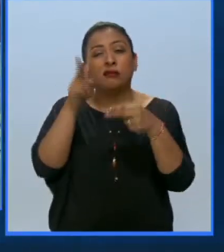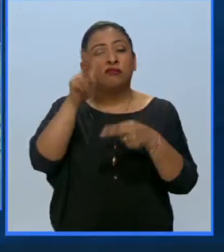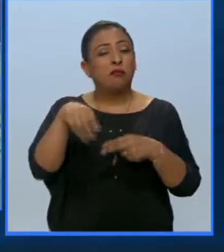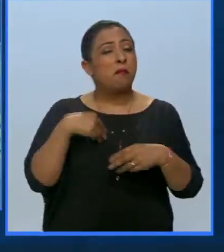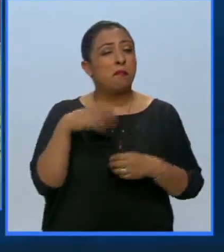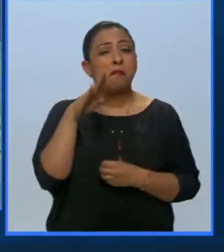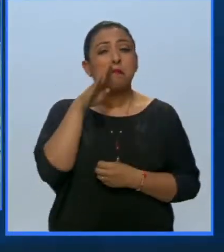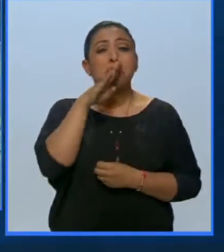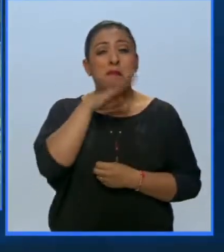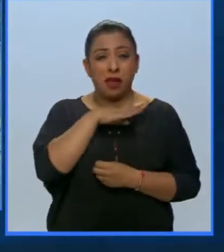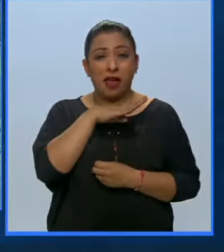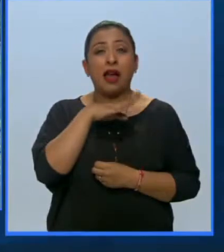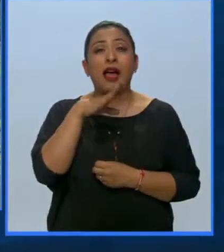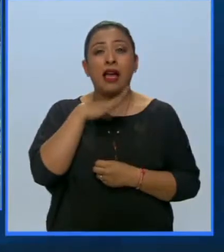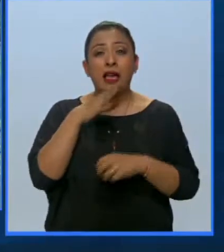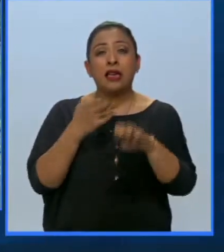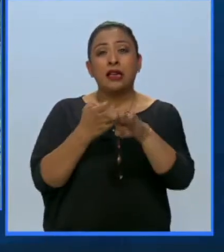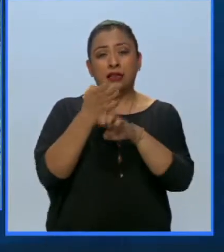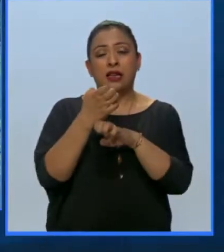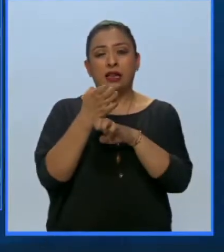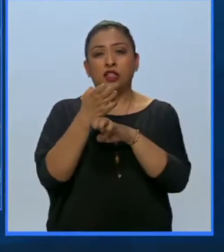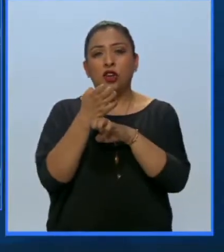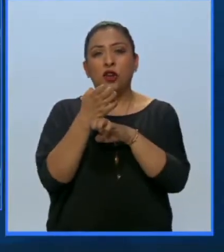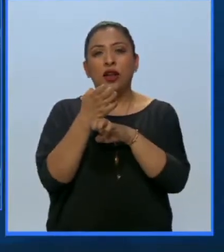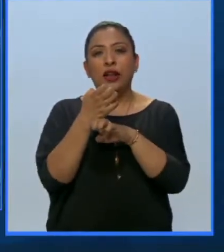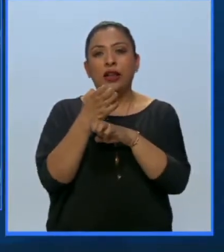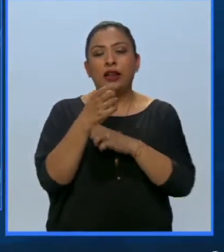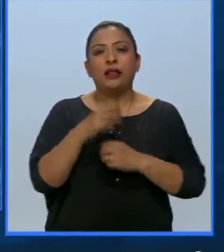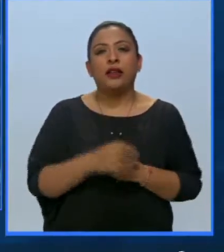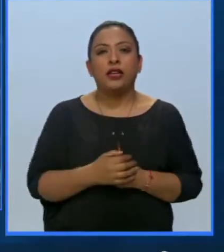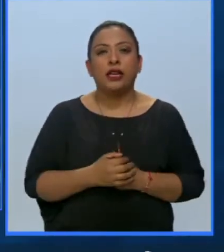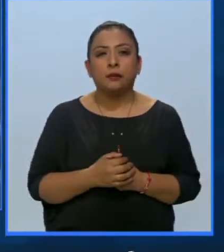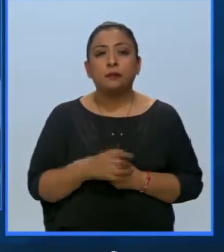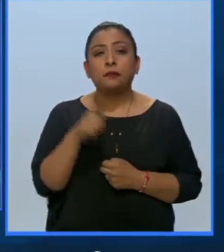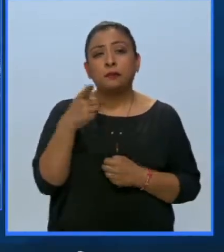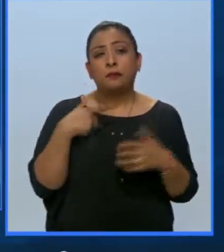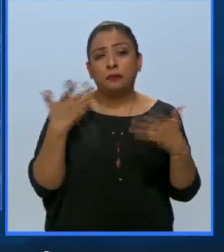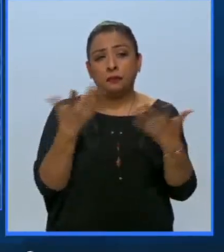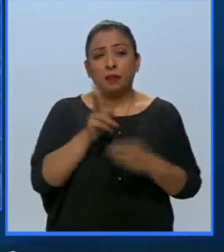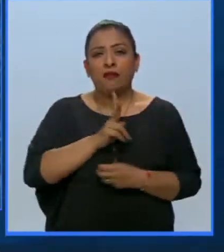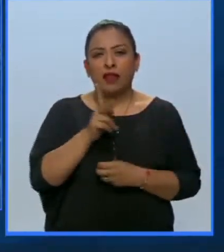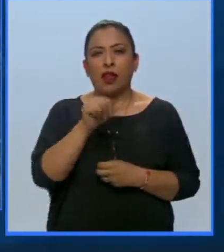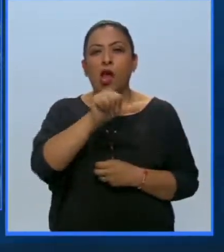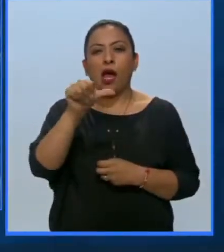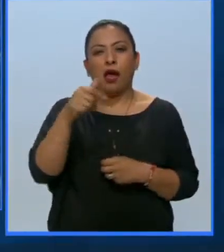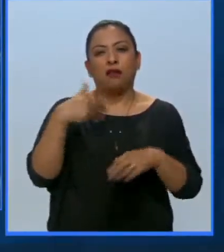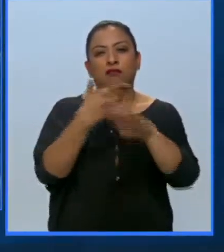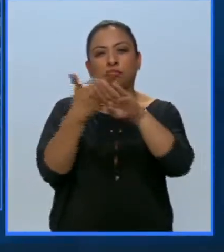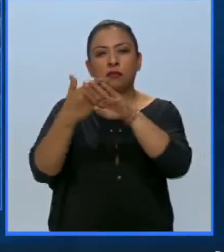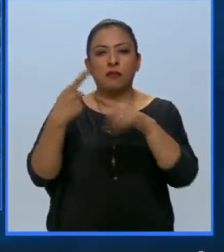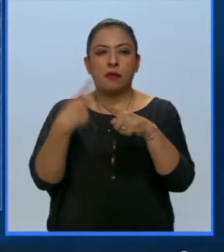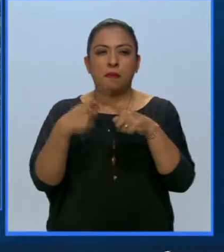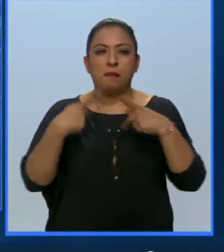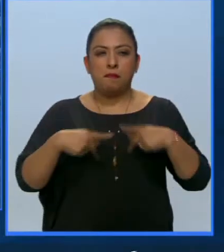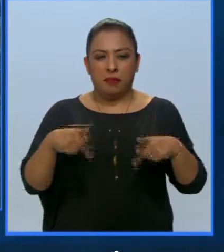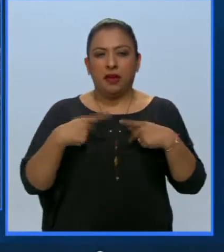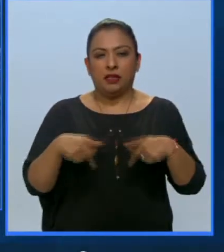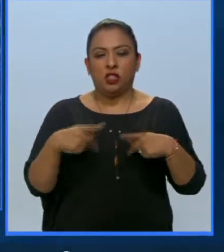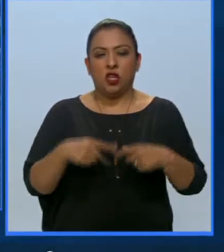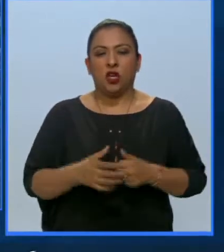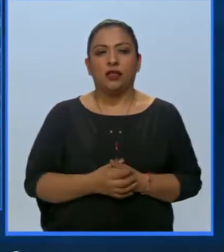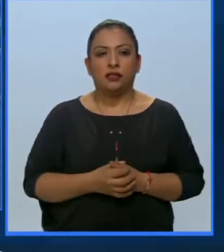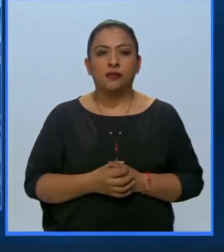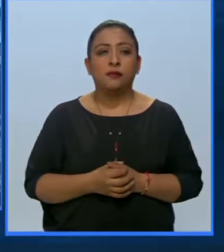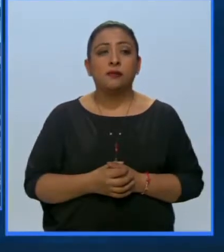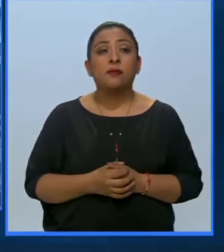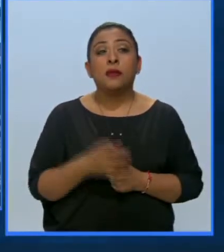badly. Mm-hmm. The United States has made demands in this most recent round that are poison pills, as people